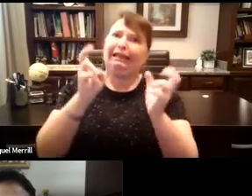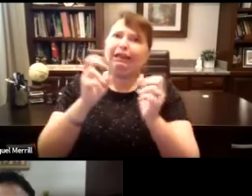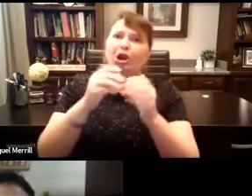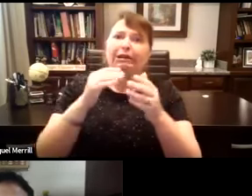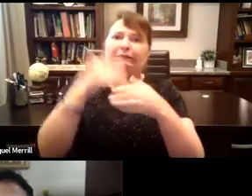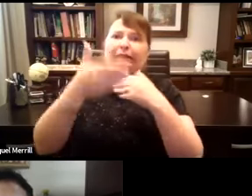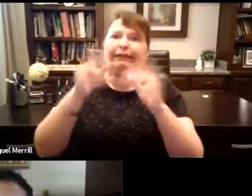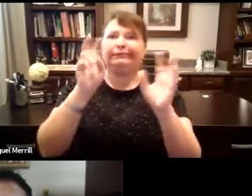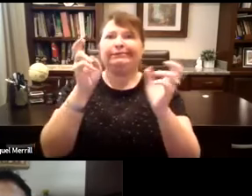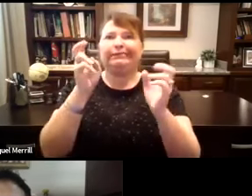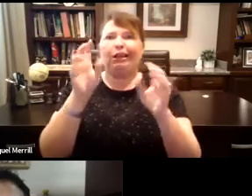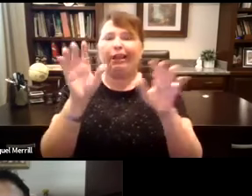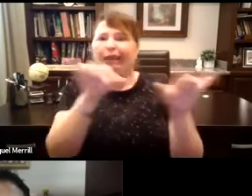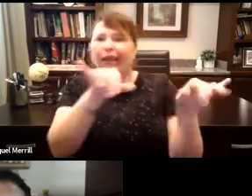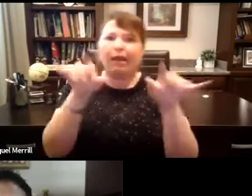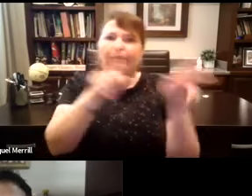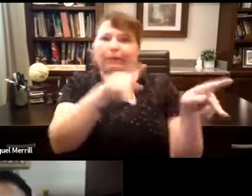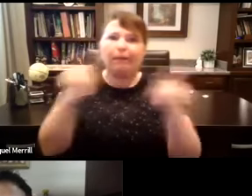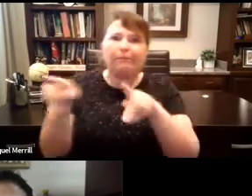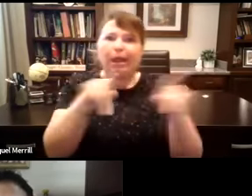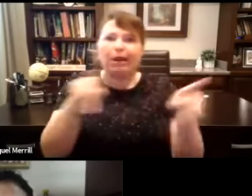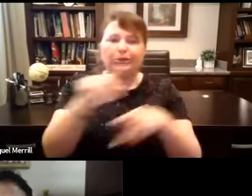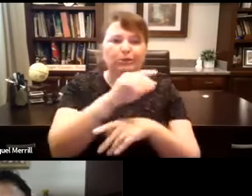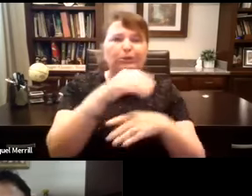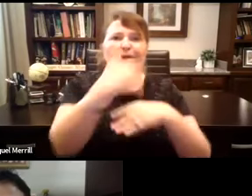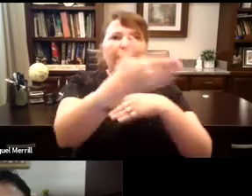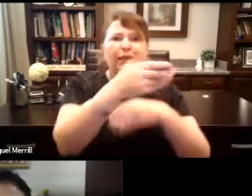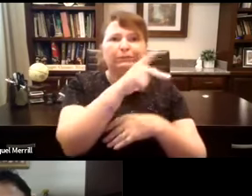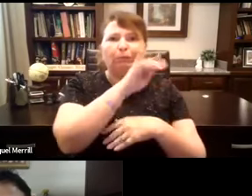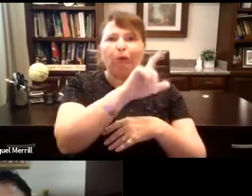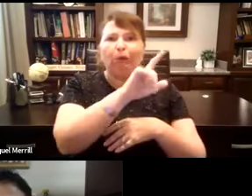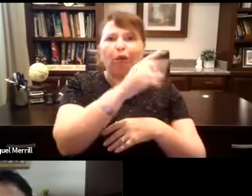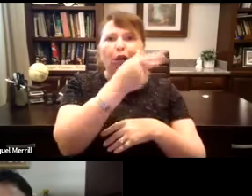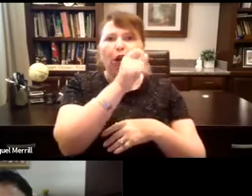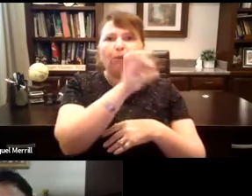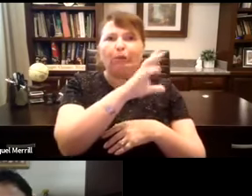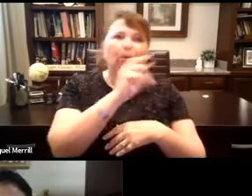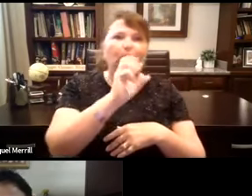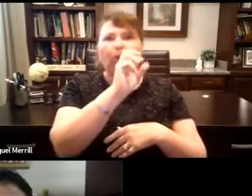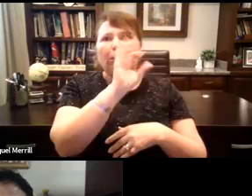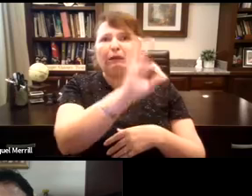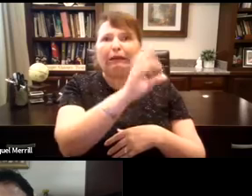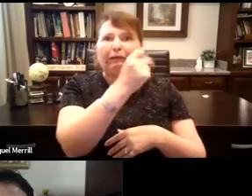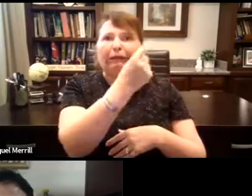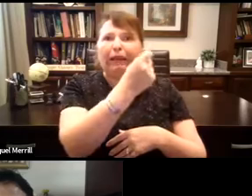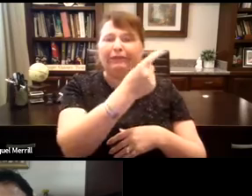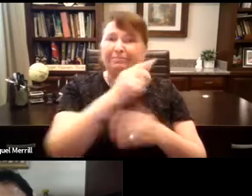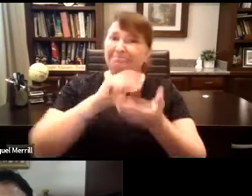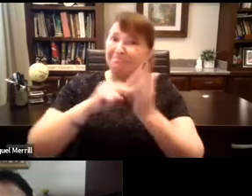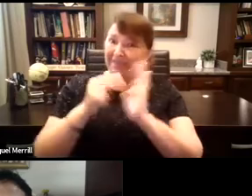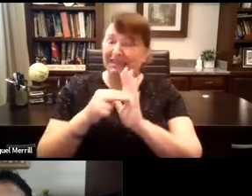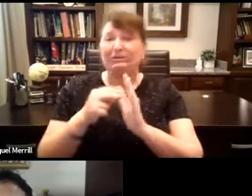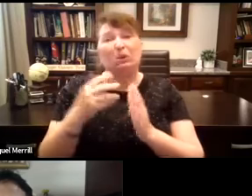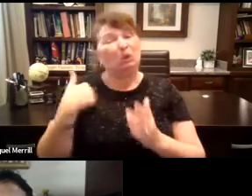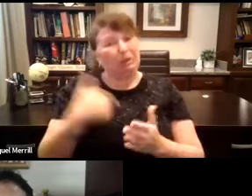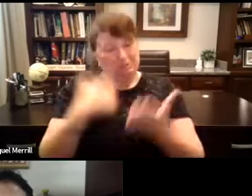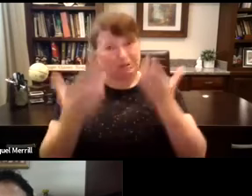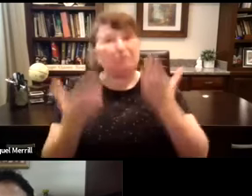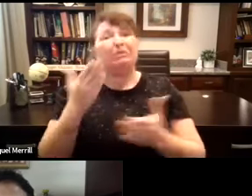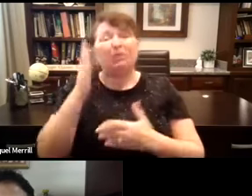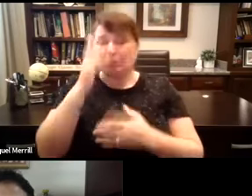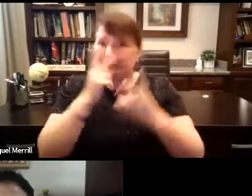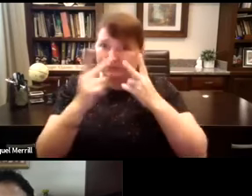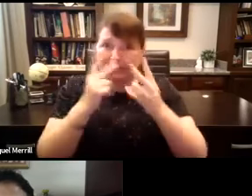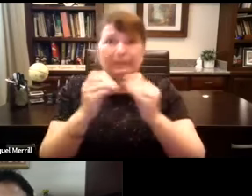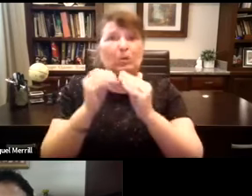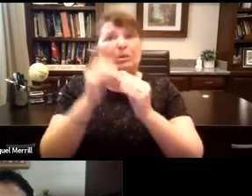9/11. In other words, the expectation is that we will be seeing more sick, more hospitalized,